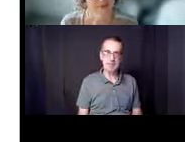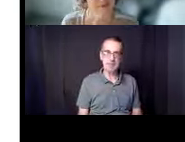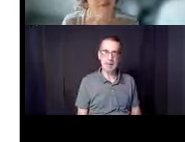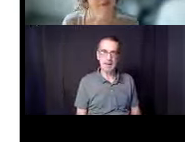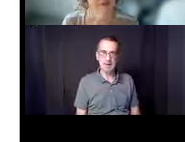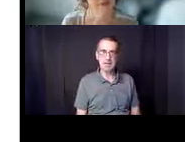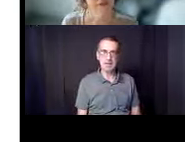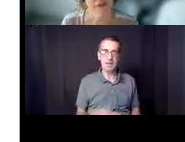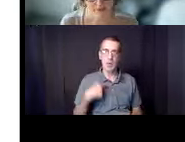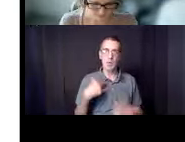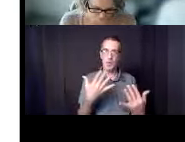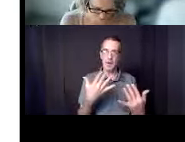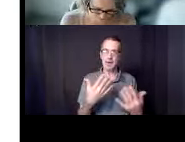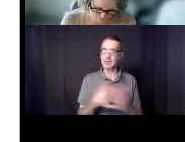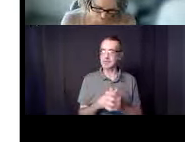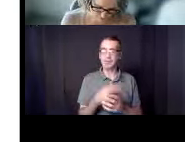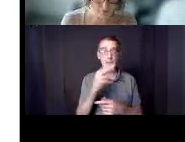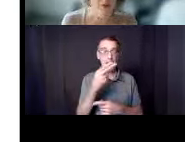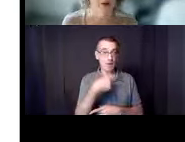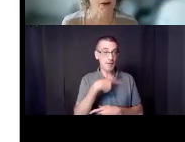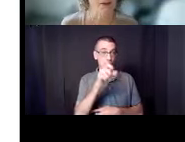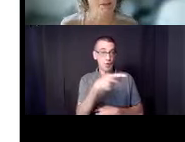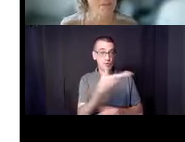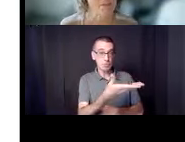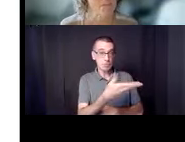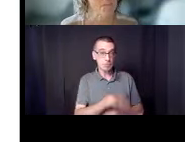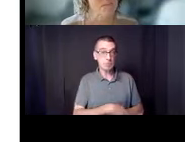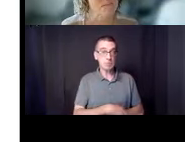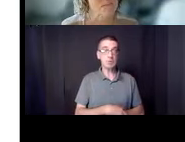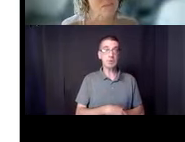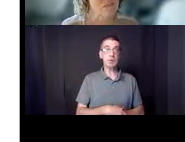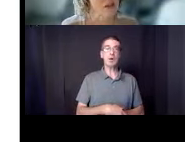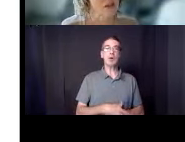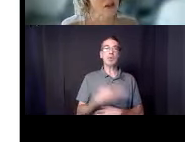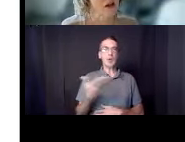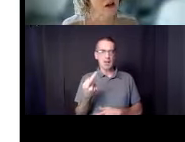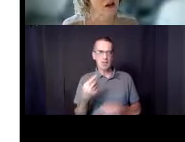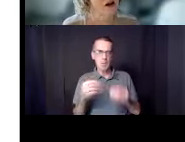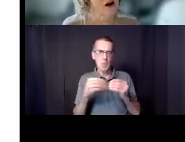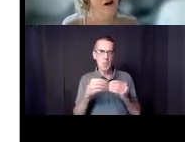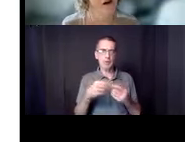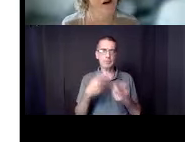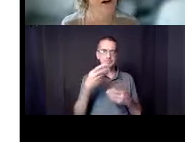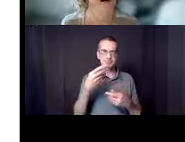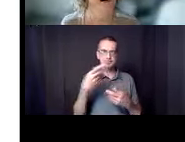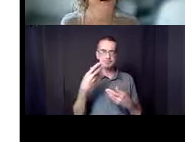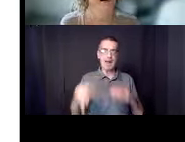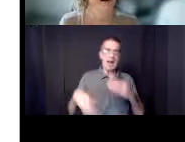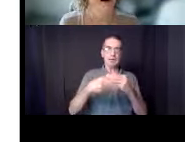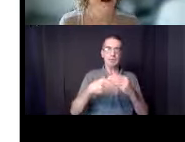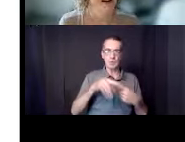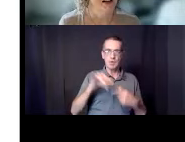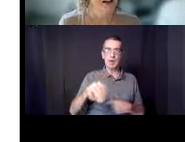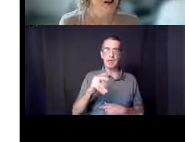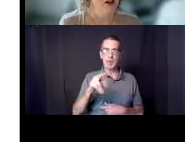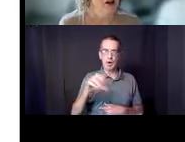And while we're waiting, I don't know, Michael, if you had a question or. A little bit more of a pipe in with kind of Marlo, a